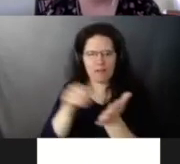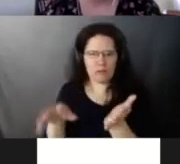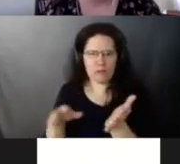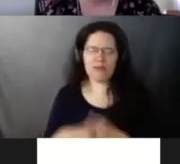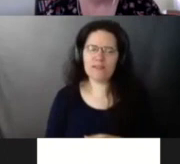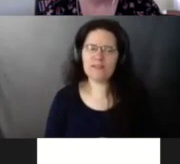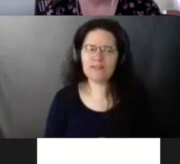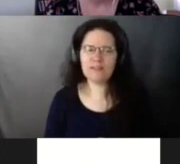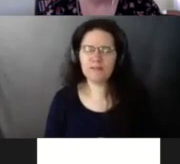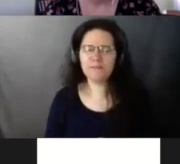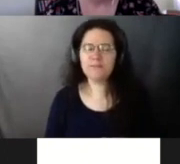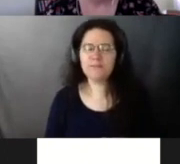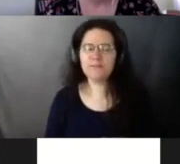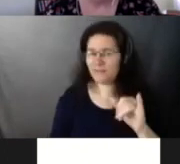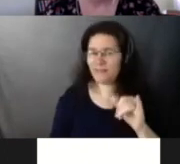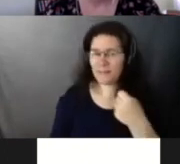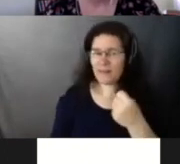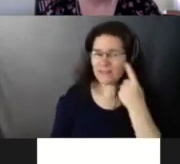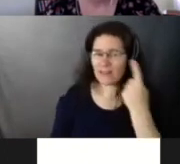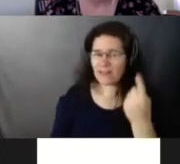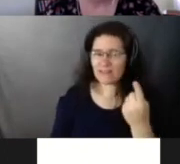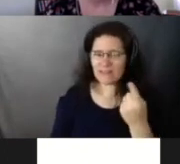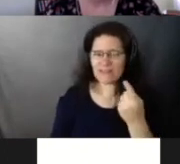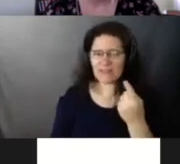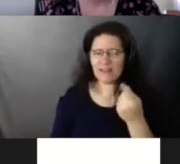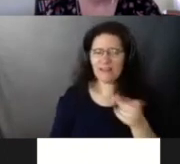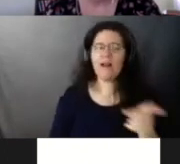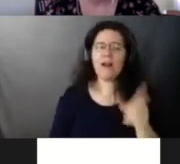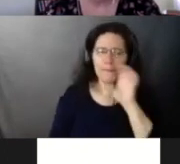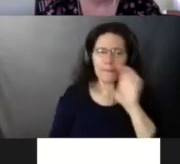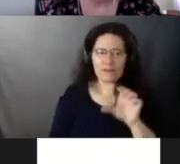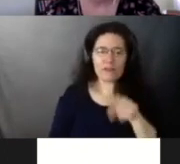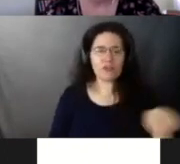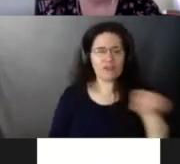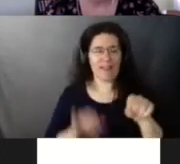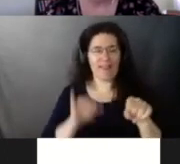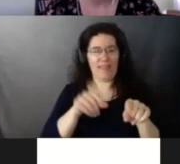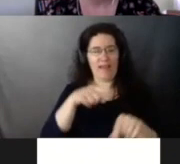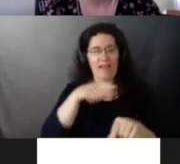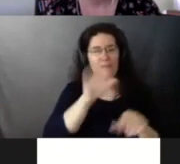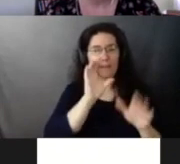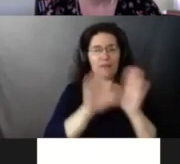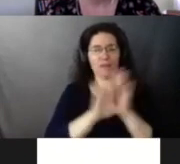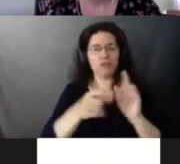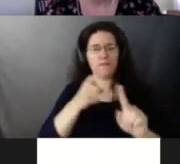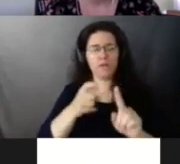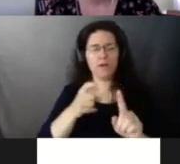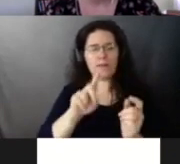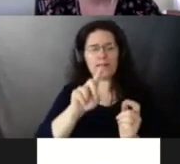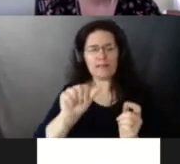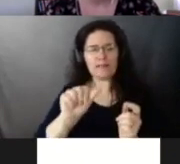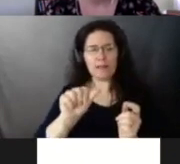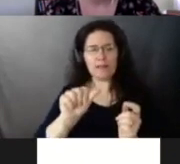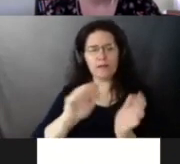you were sharing the pictures. Yeah. So this was the disability center project. After that, I was doing lots of projects,